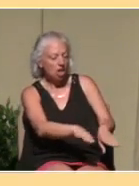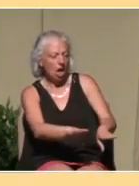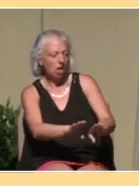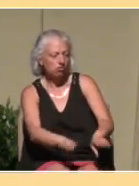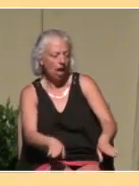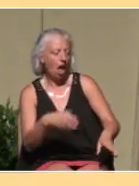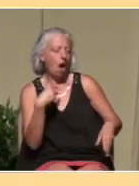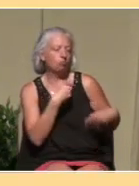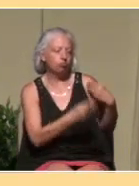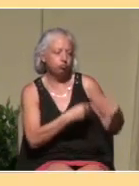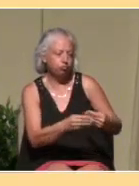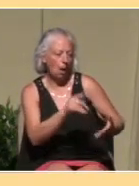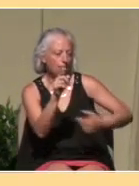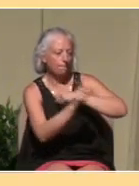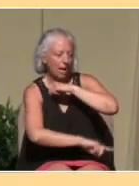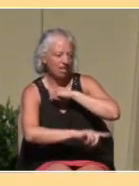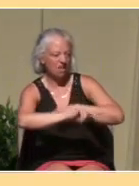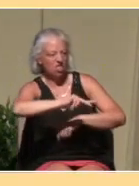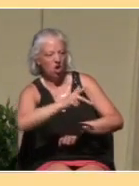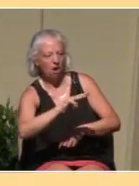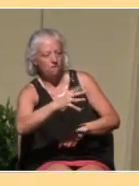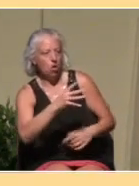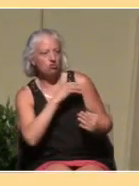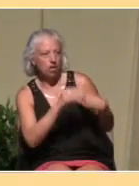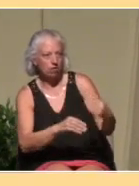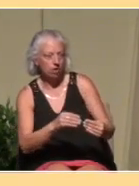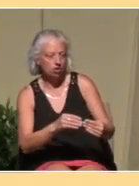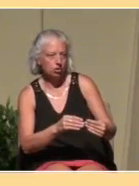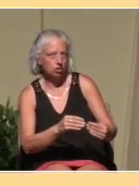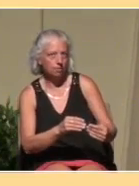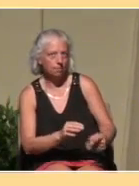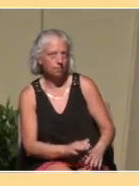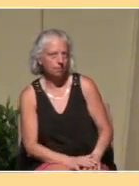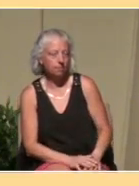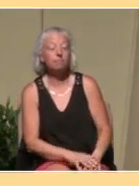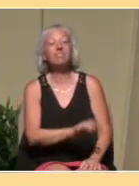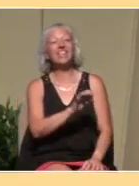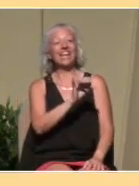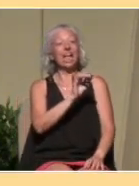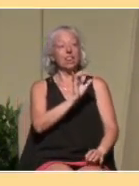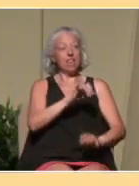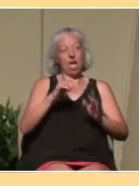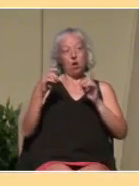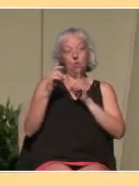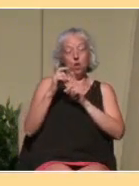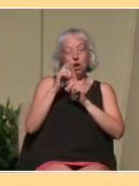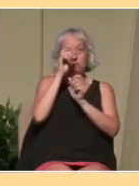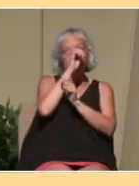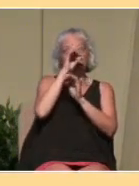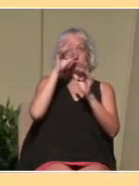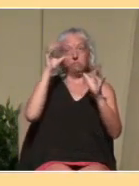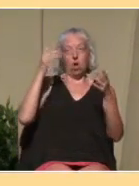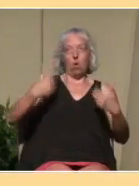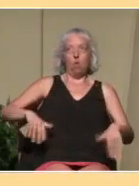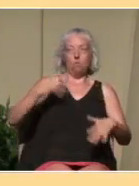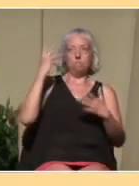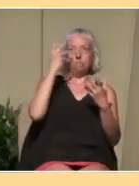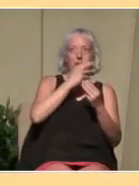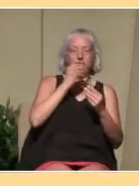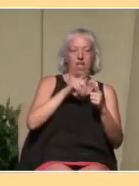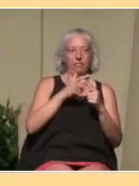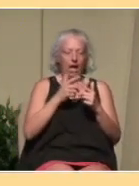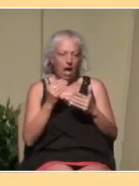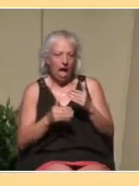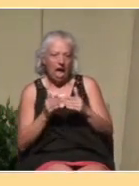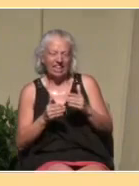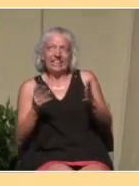the third and fourth generation. Now, with those words, we have some really beautiful thoughts, and then we get to the end, and